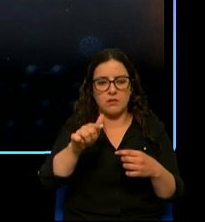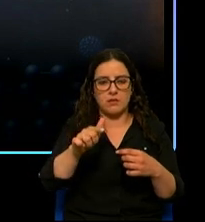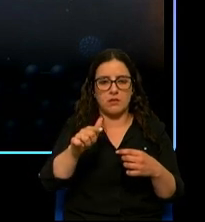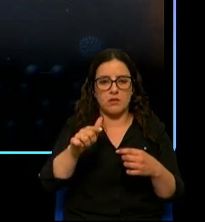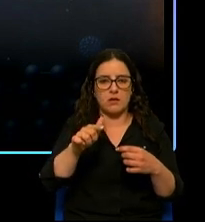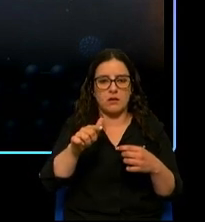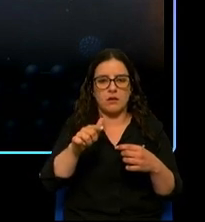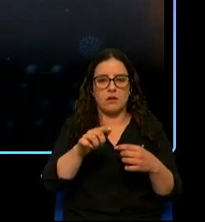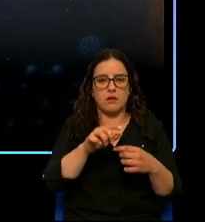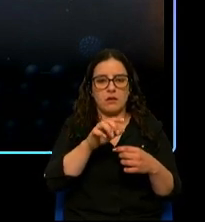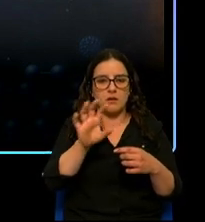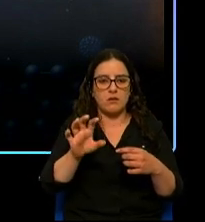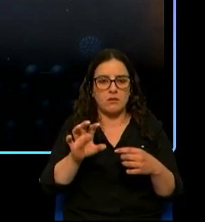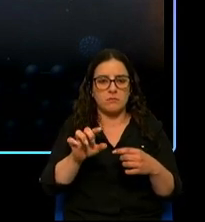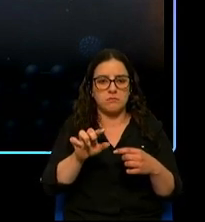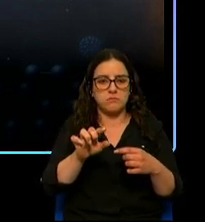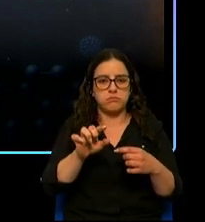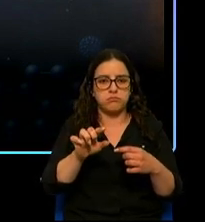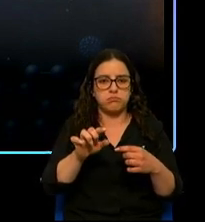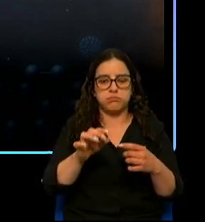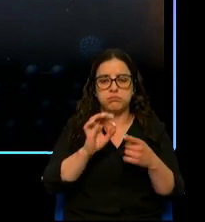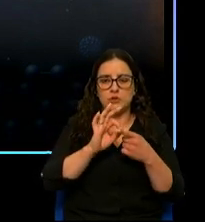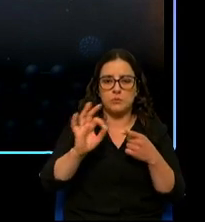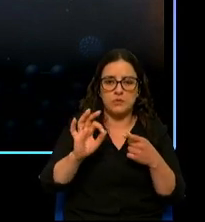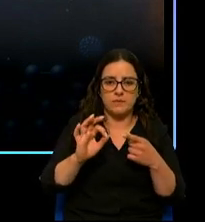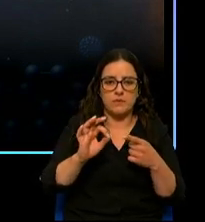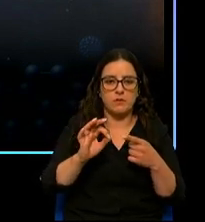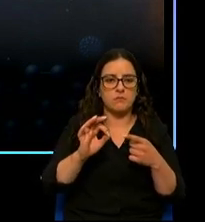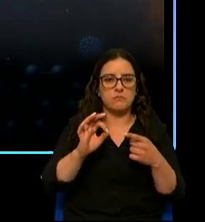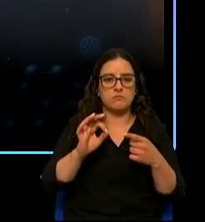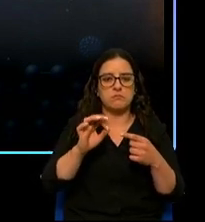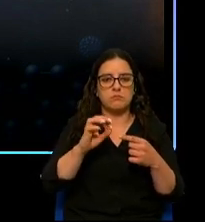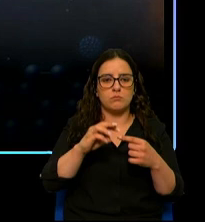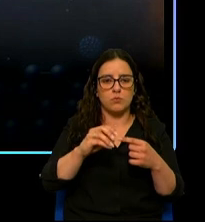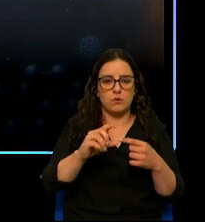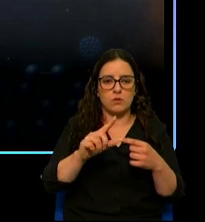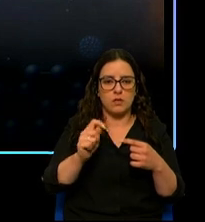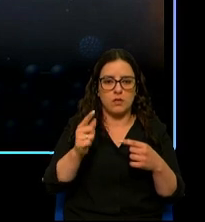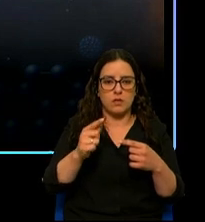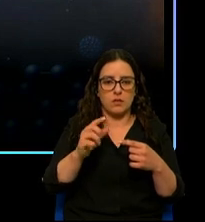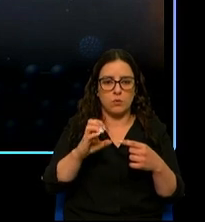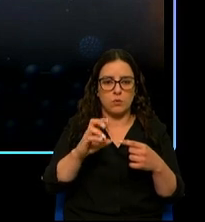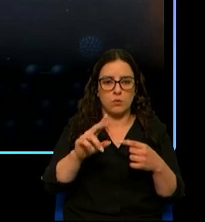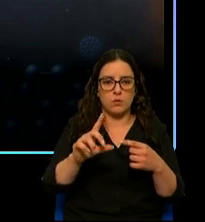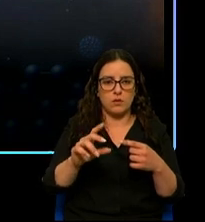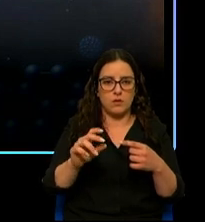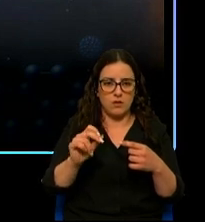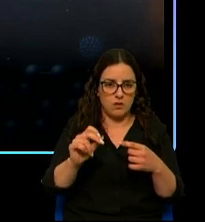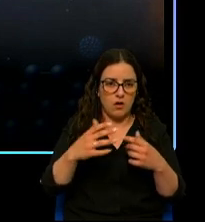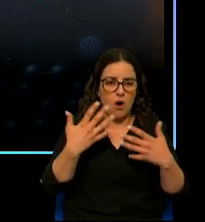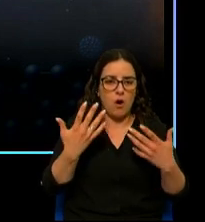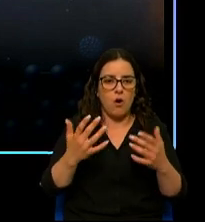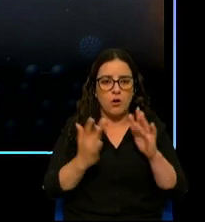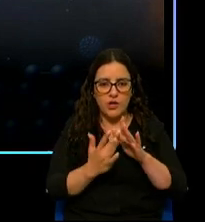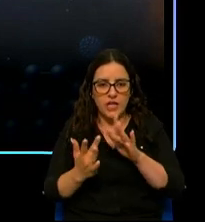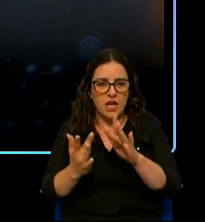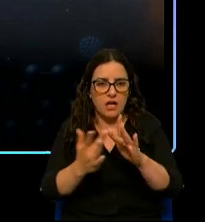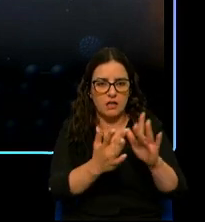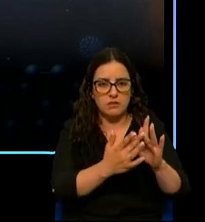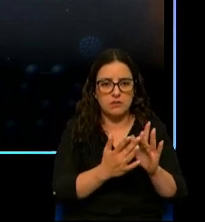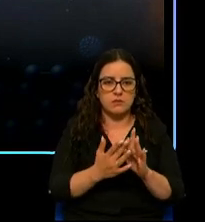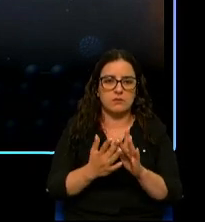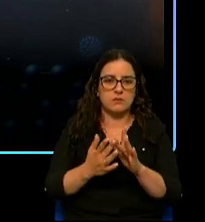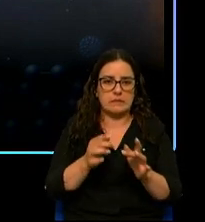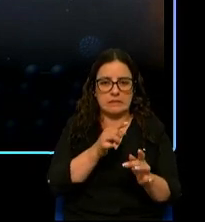or finding a molecule for a particular property, or predicting the interaction between molecules. So that has huge